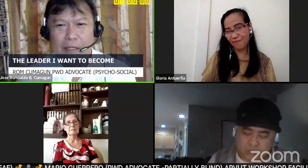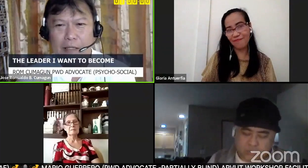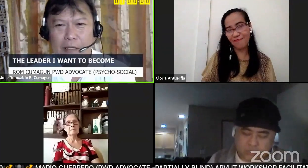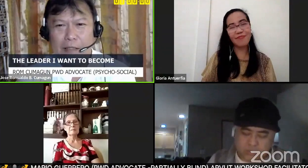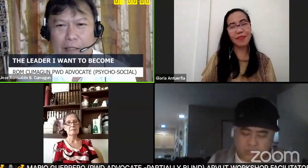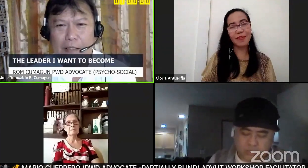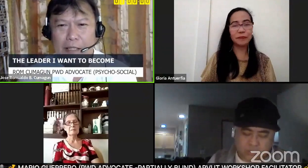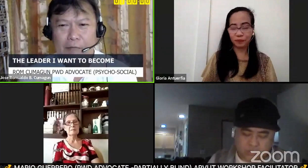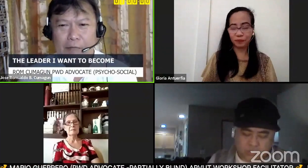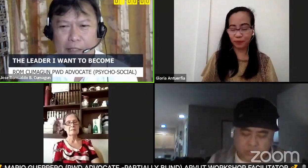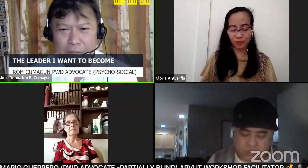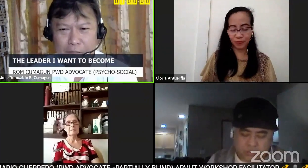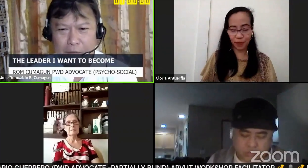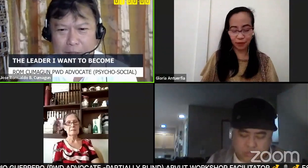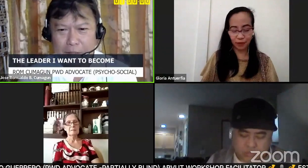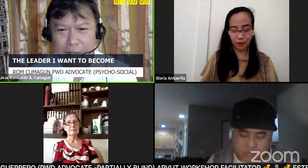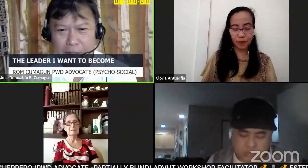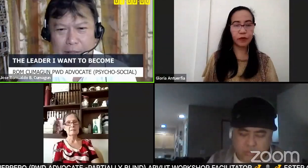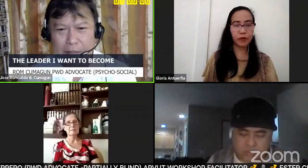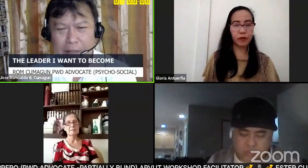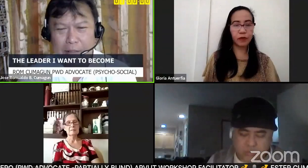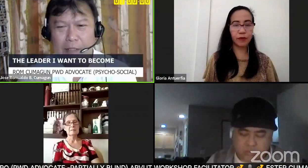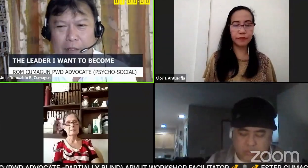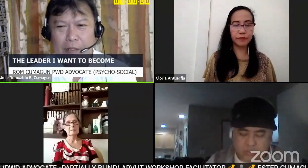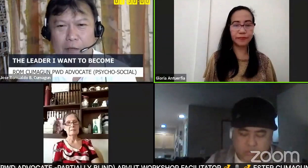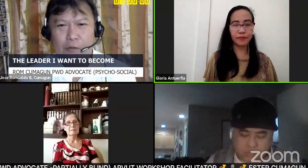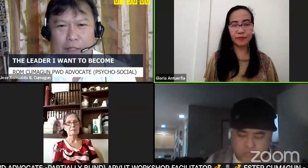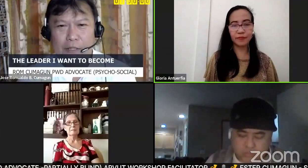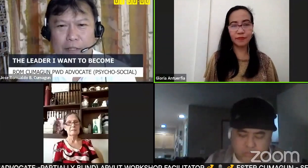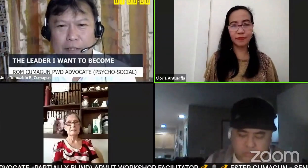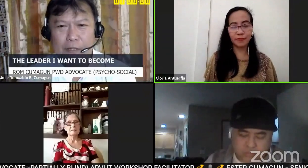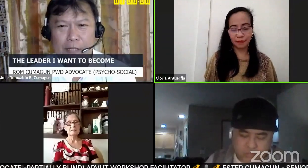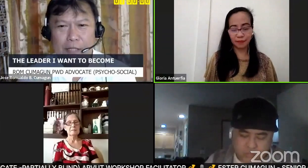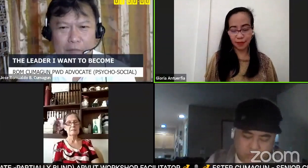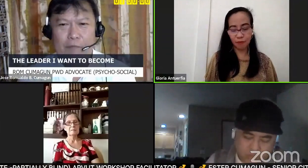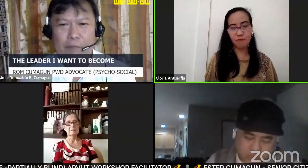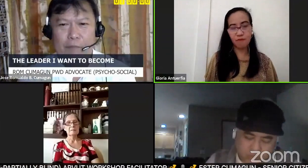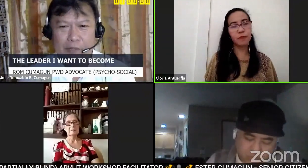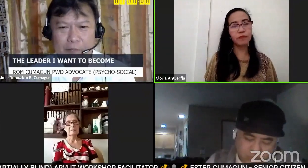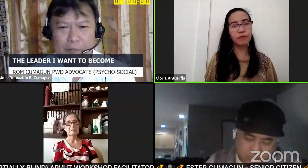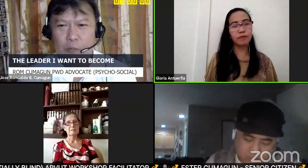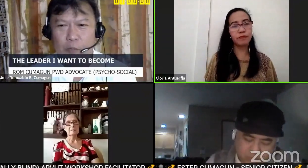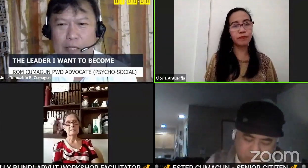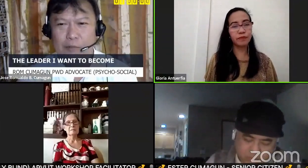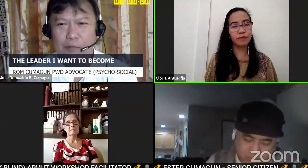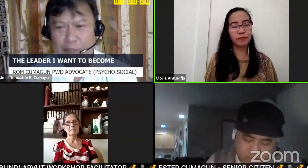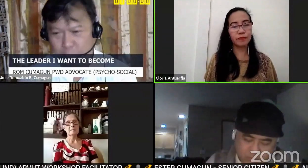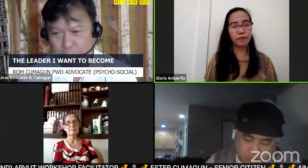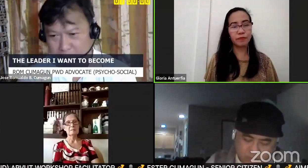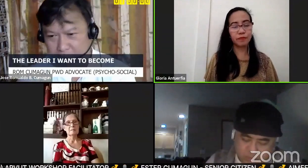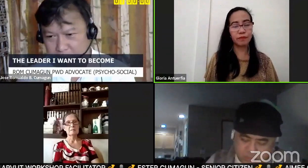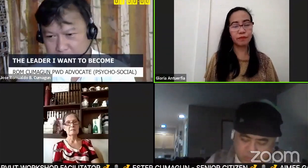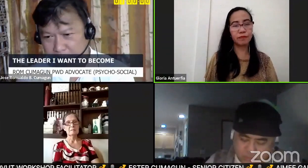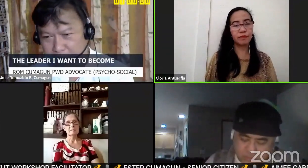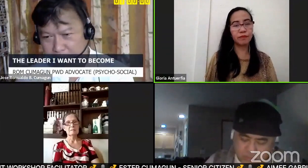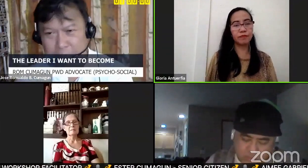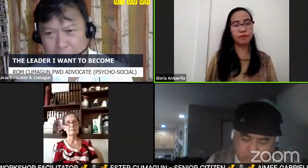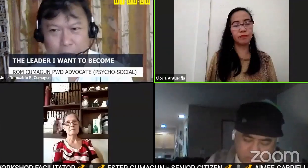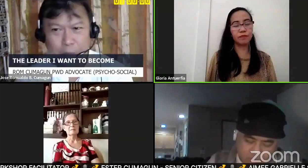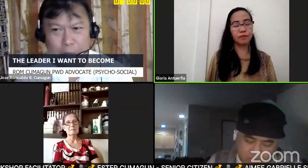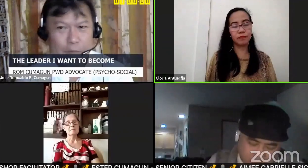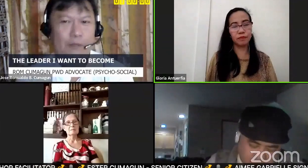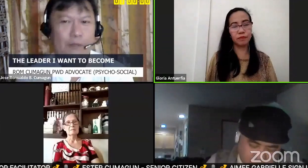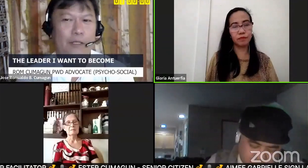See Amy. Even if no deaf participant will come to this workshop,